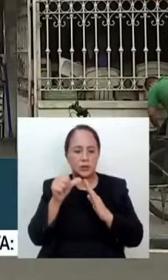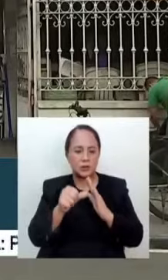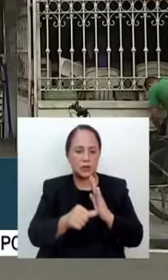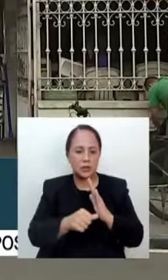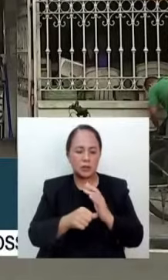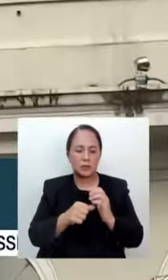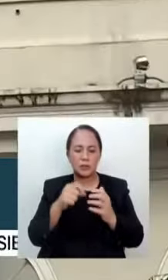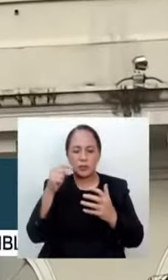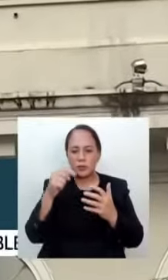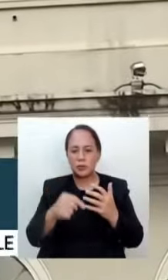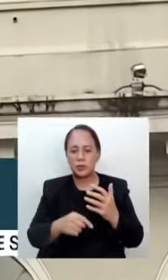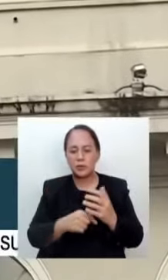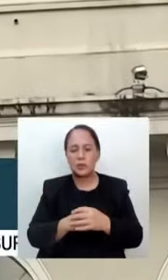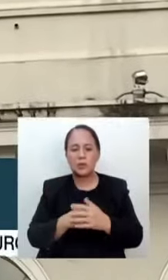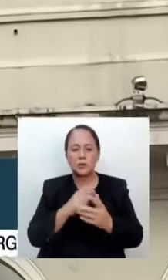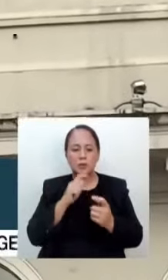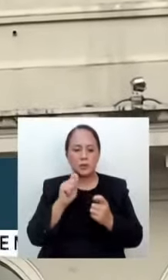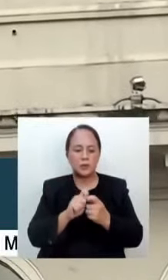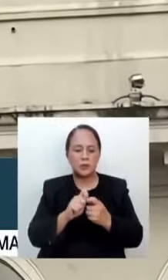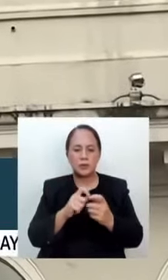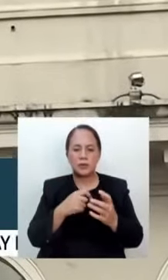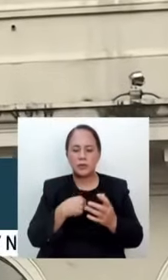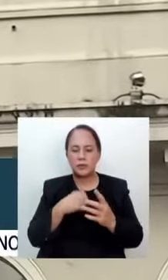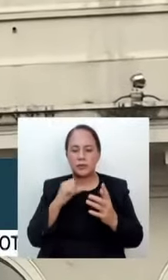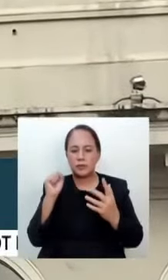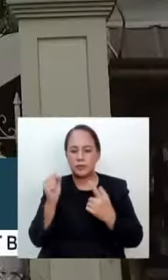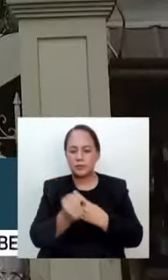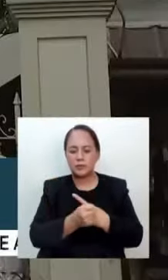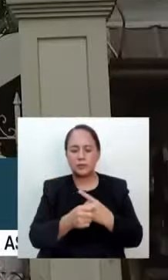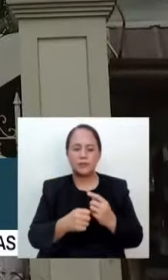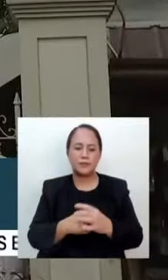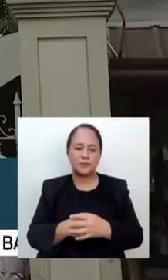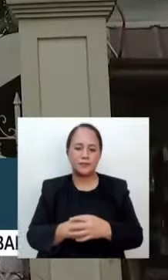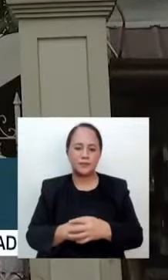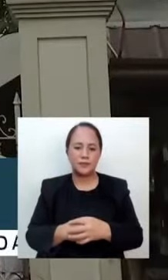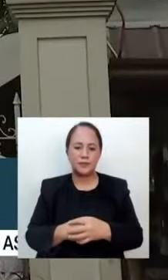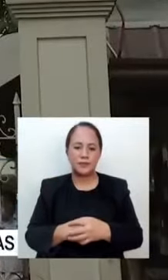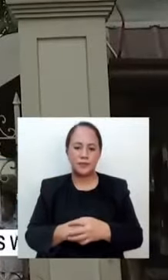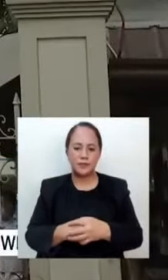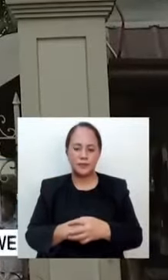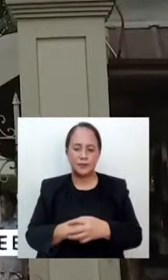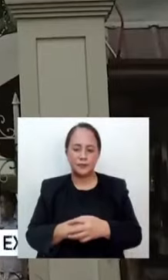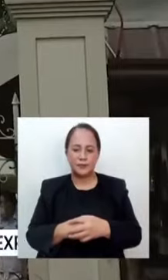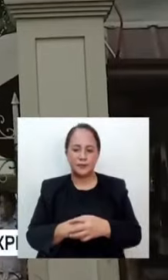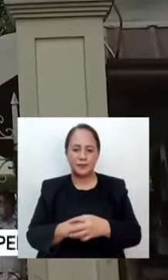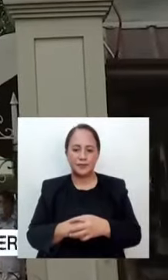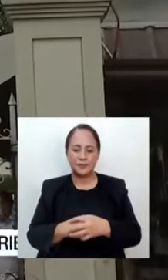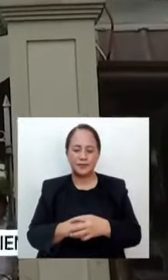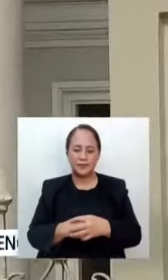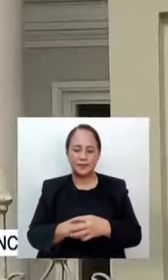are applied to specific cases. Mike Navallo, ABS-CBN News, Baguio City.